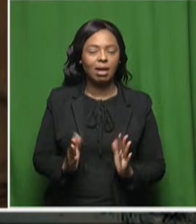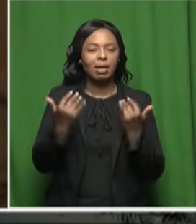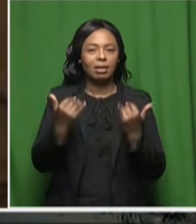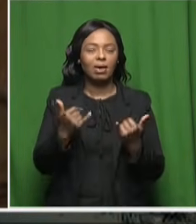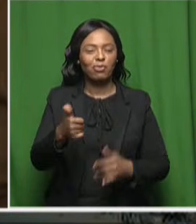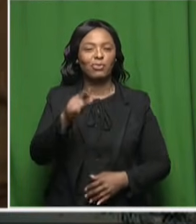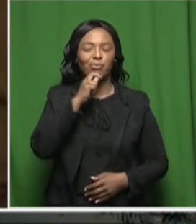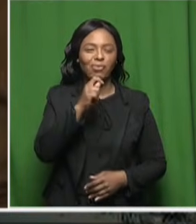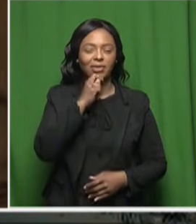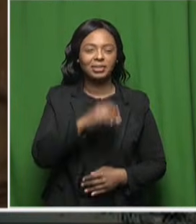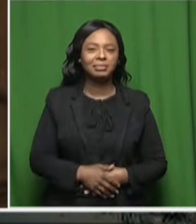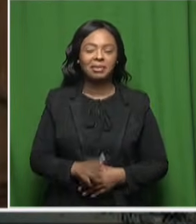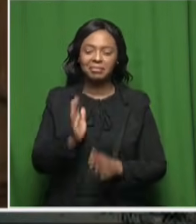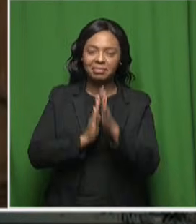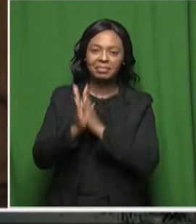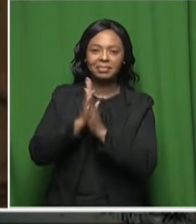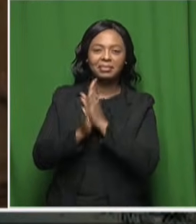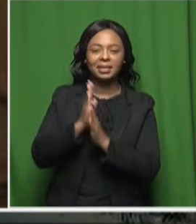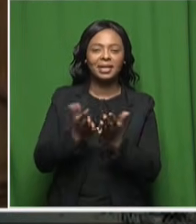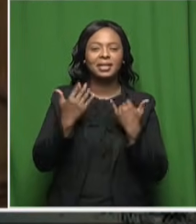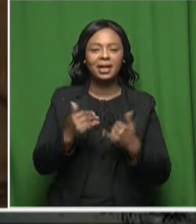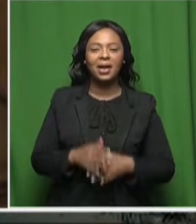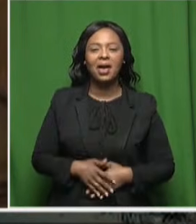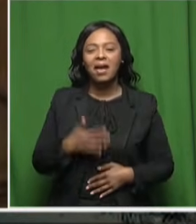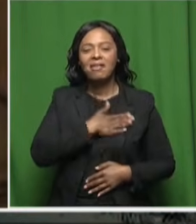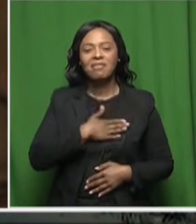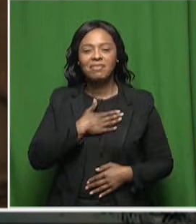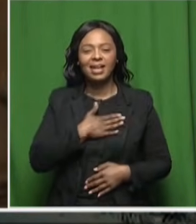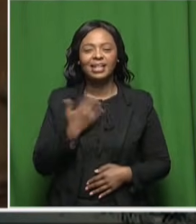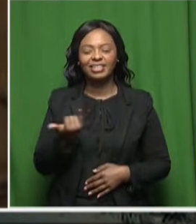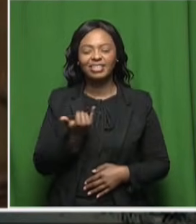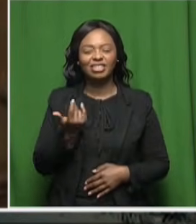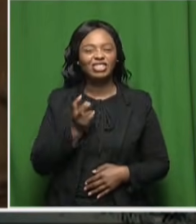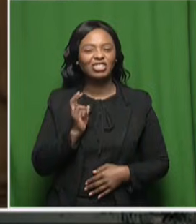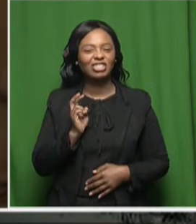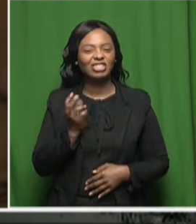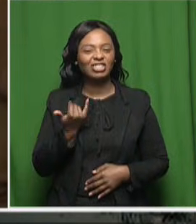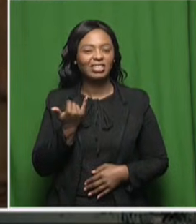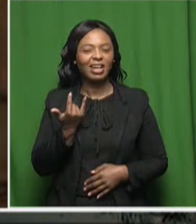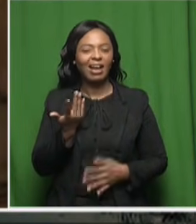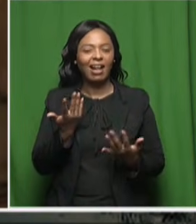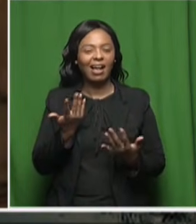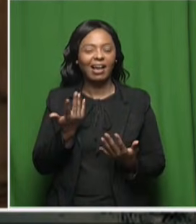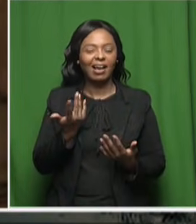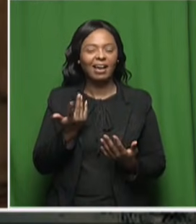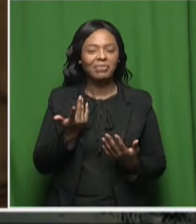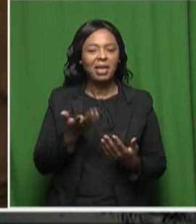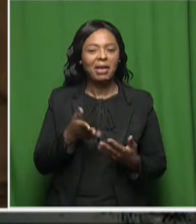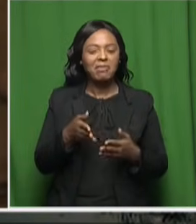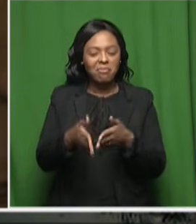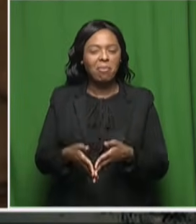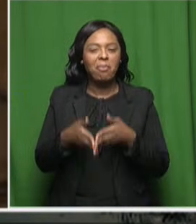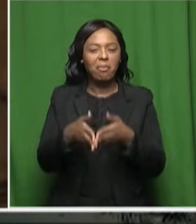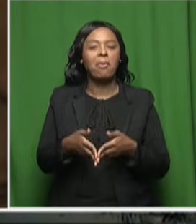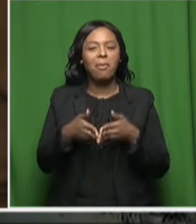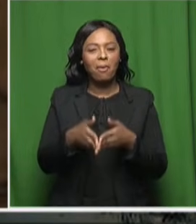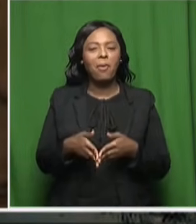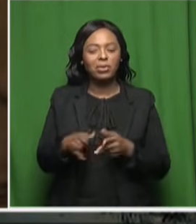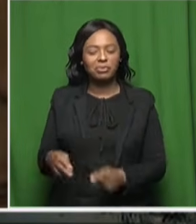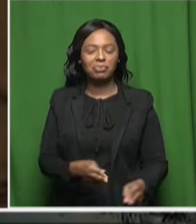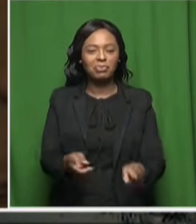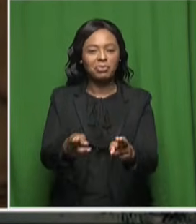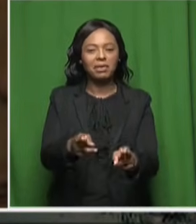about what Velddrif feels like on a boat. But this, when it comes to the fish and obviously the wildlife at large, what's happening on your end